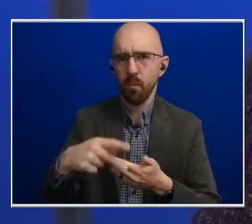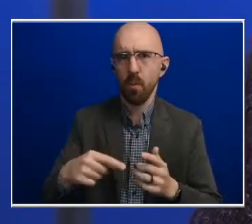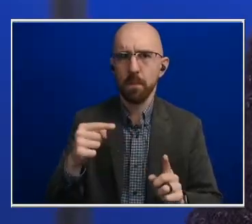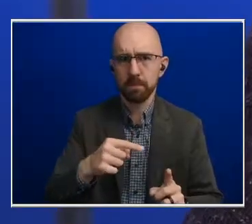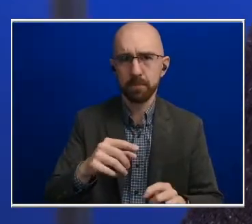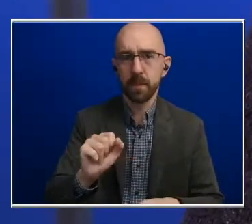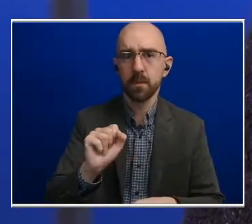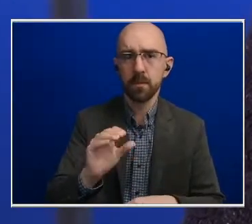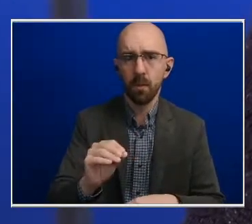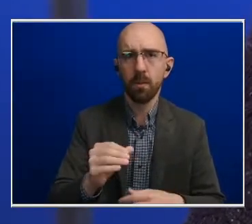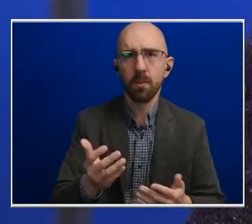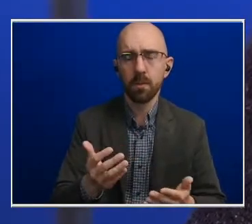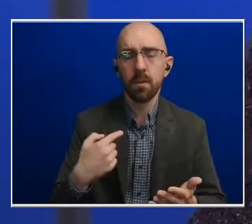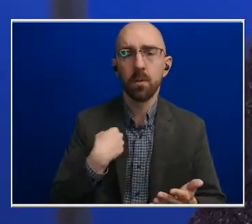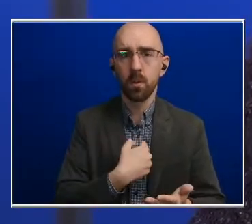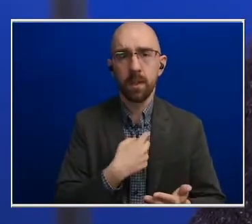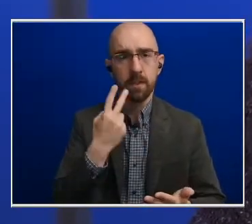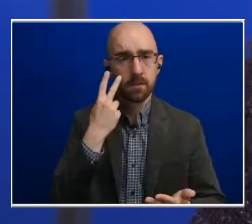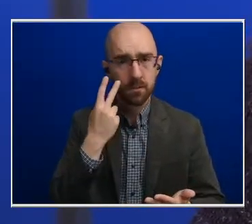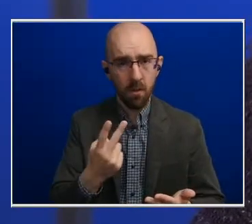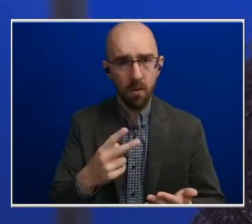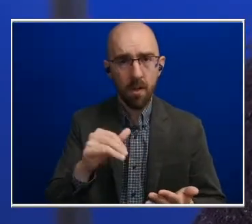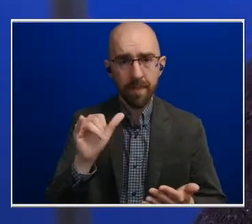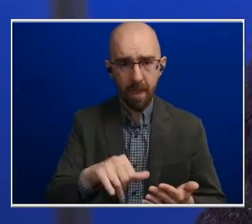we saw that the